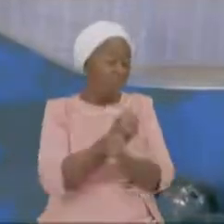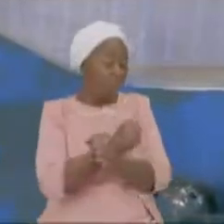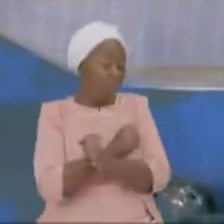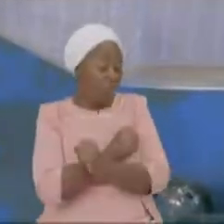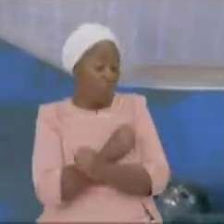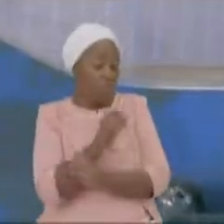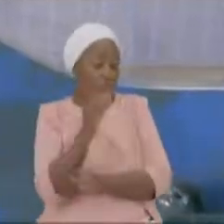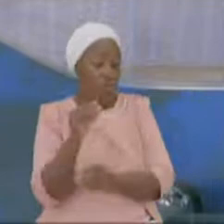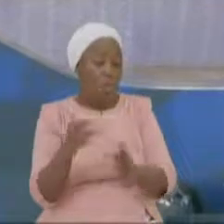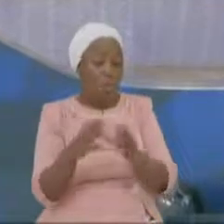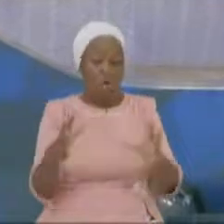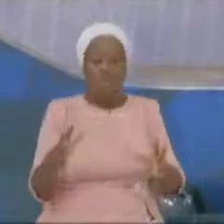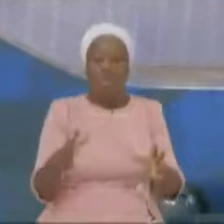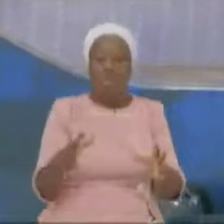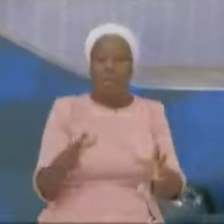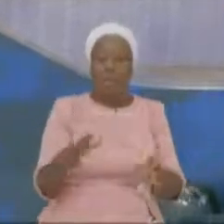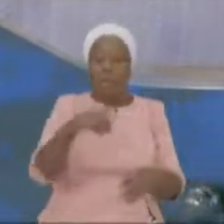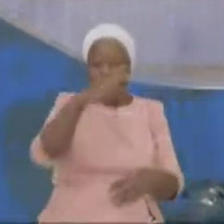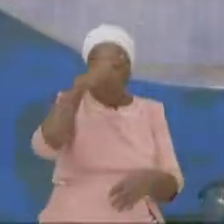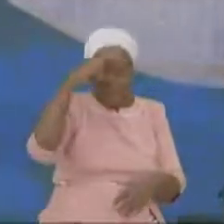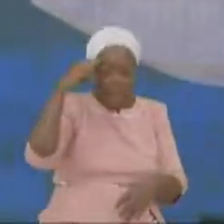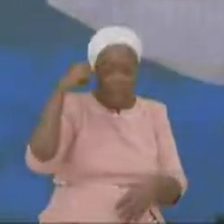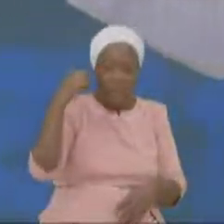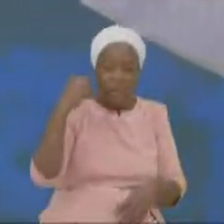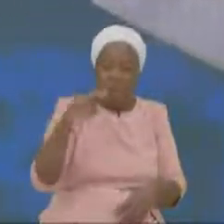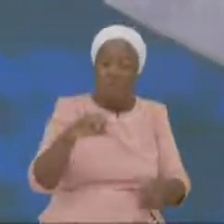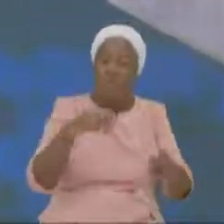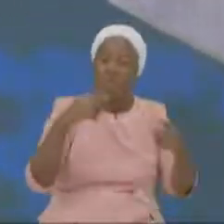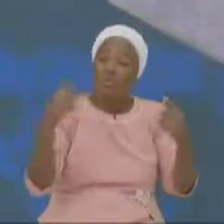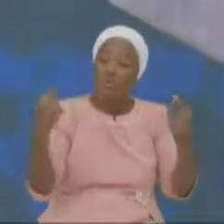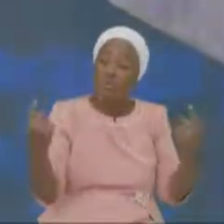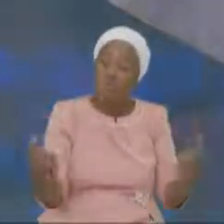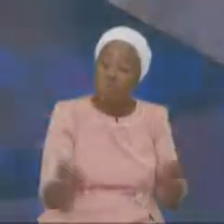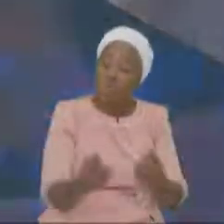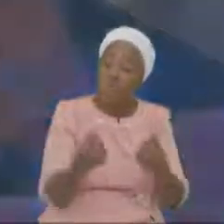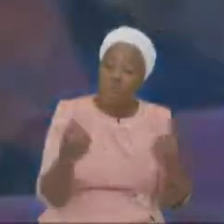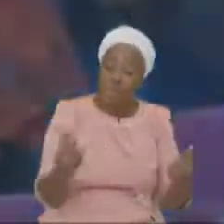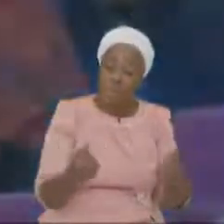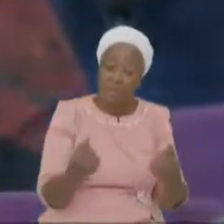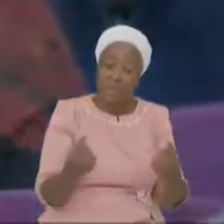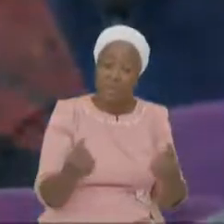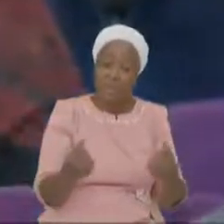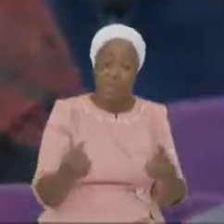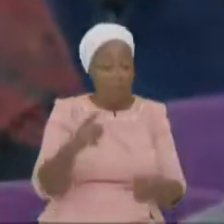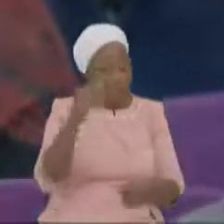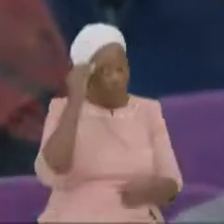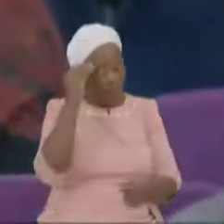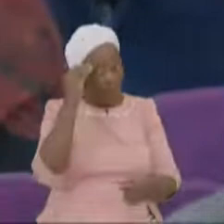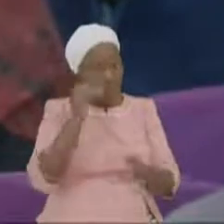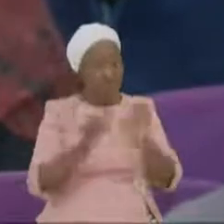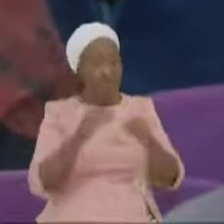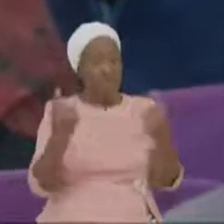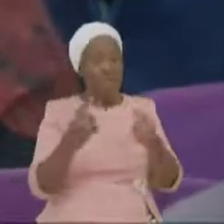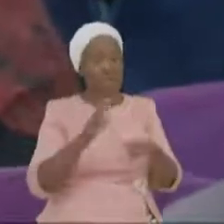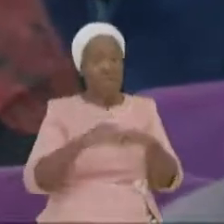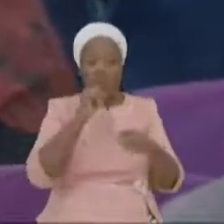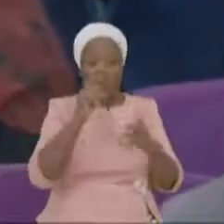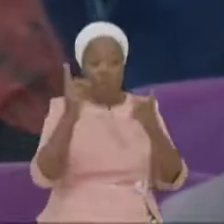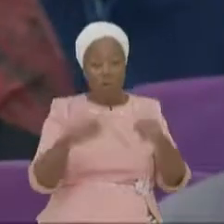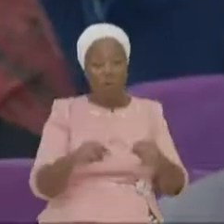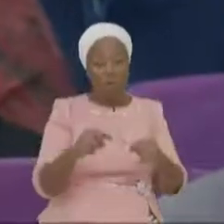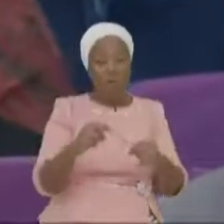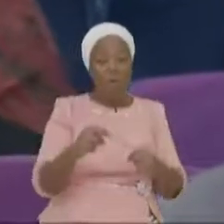before because of sin. You know, if sin does not come in between you